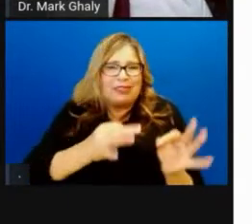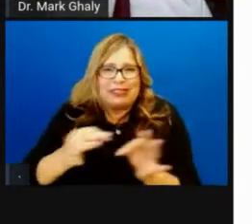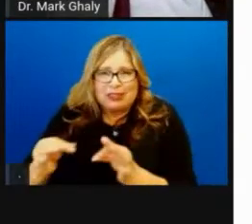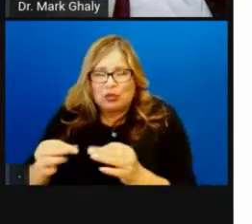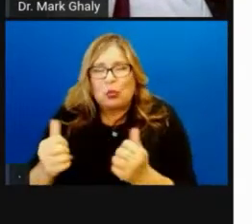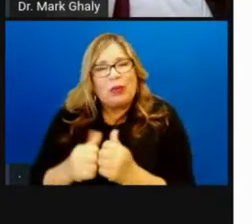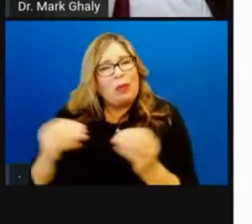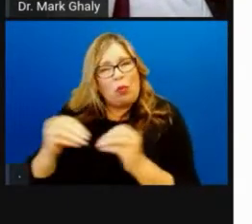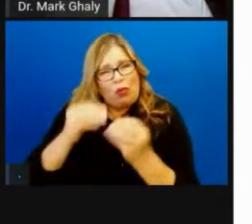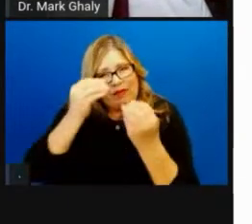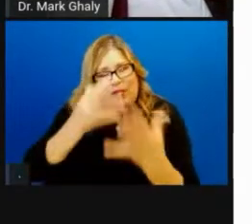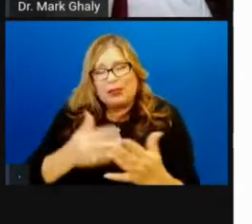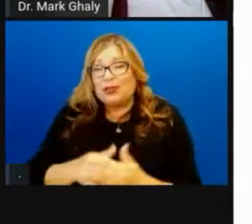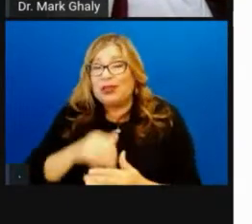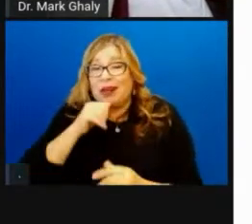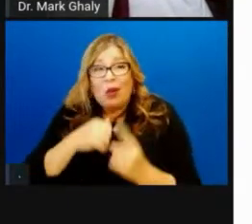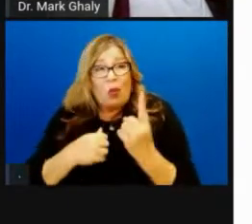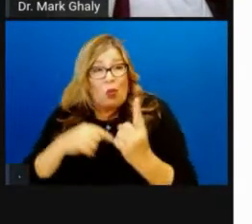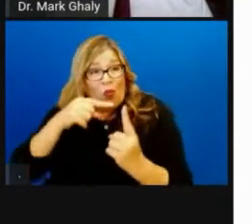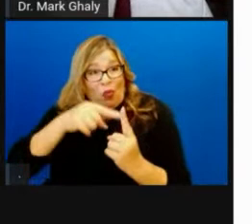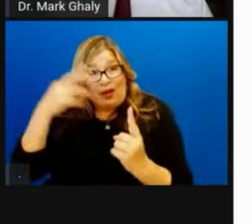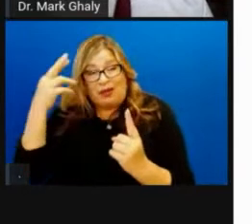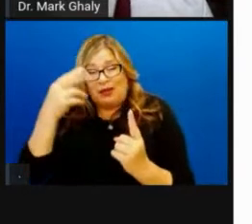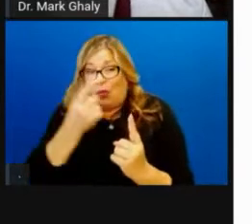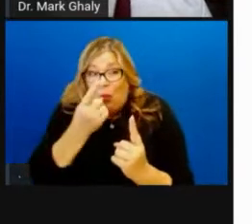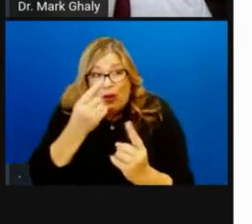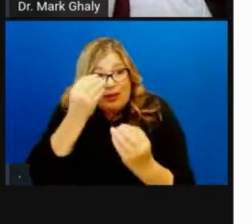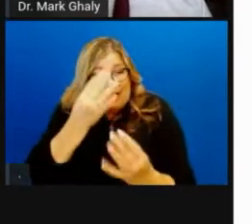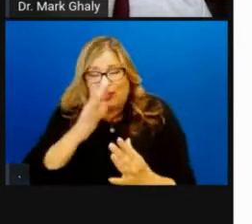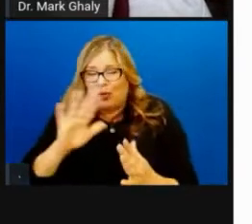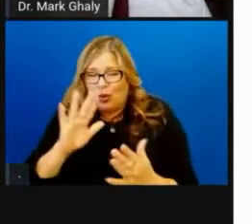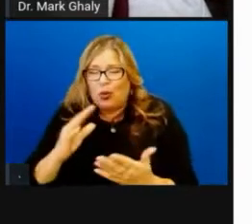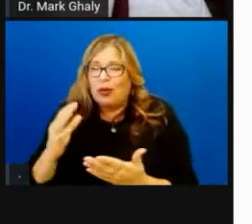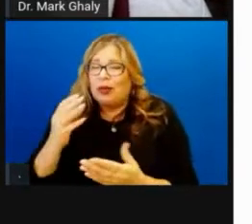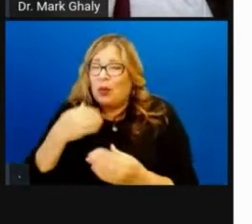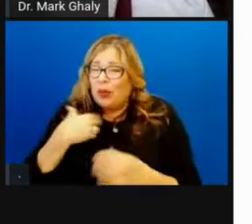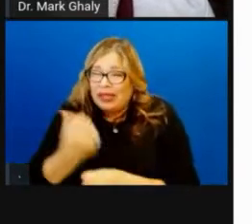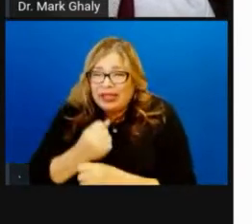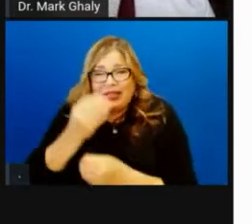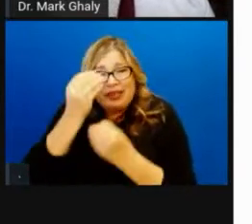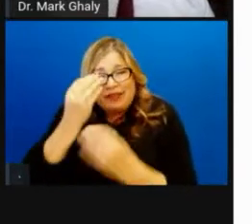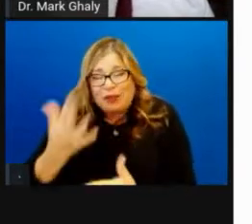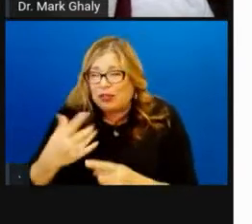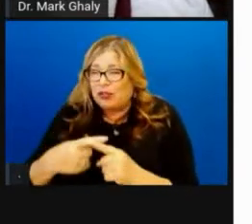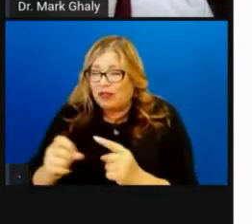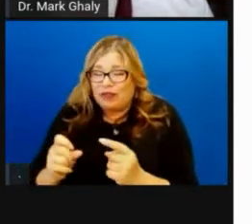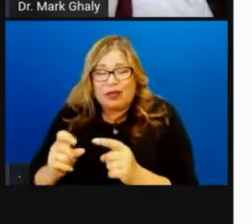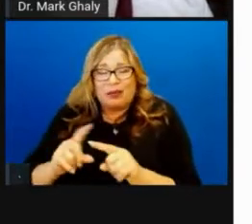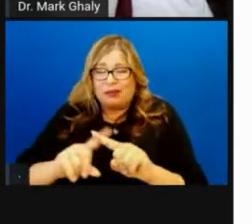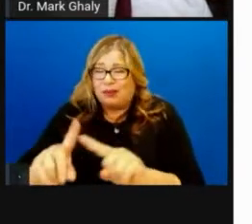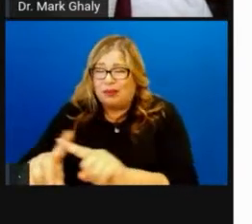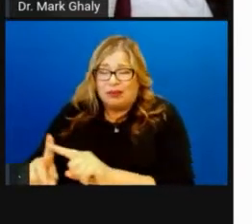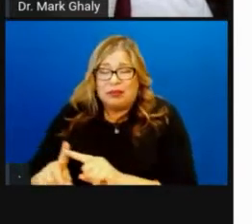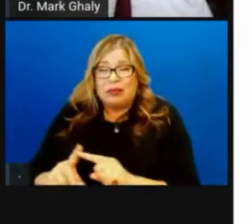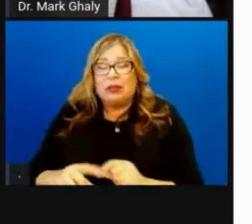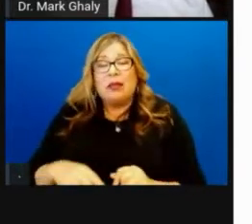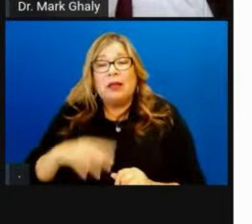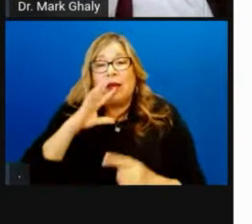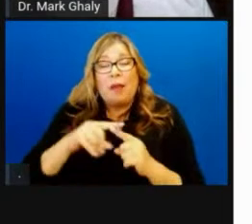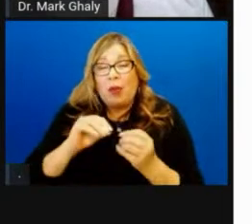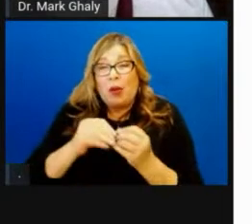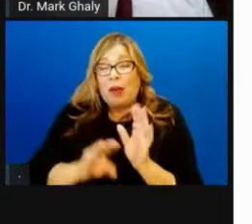many, and directionality matters. Not just are you coming down or up, but that rate of rise or decline is also